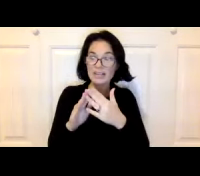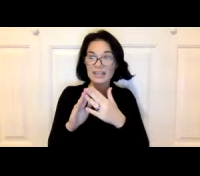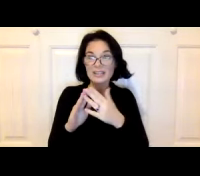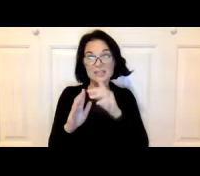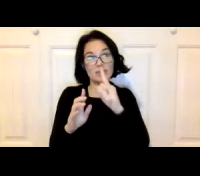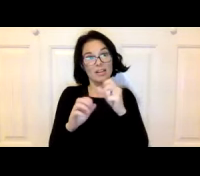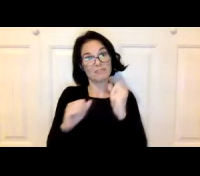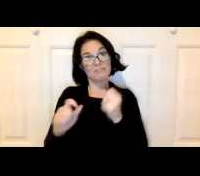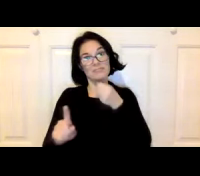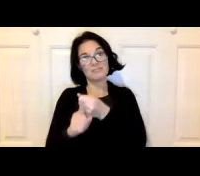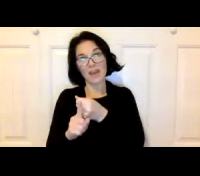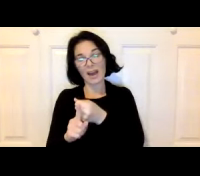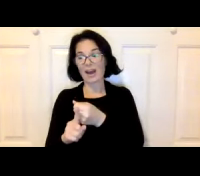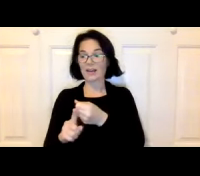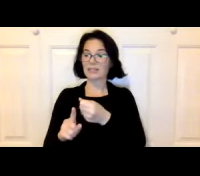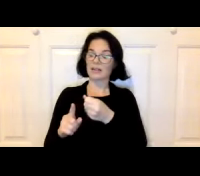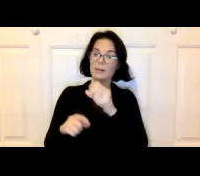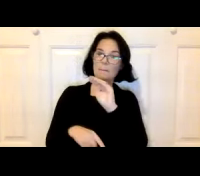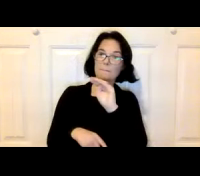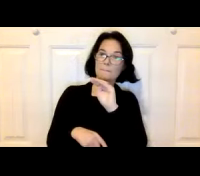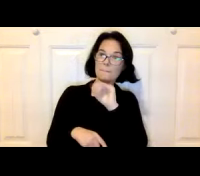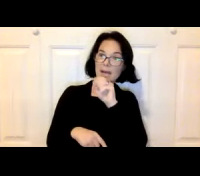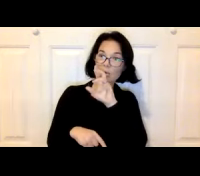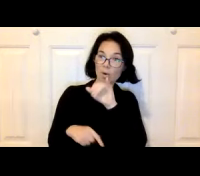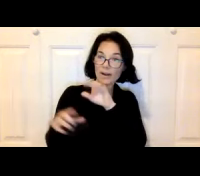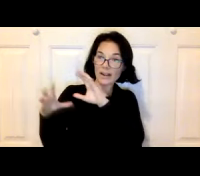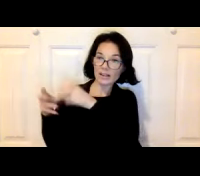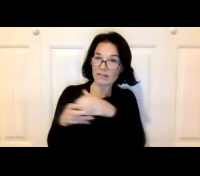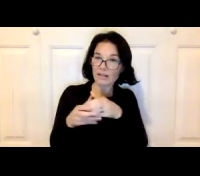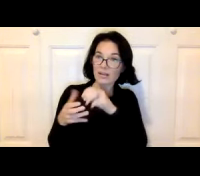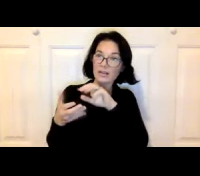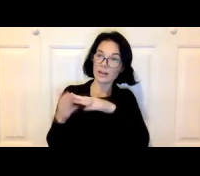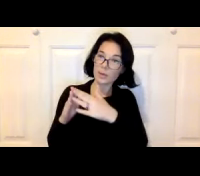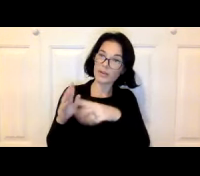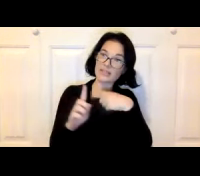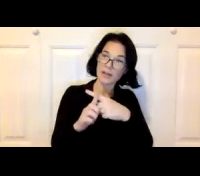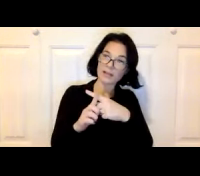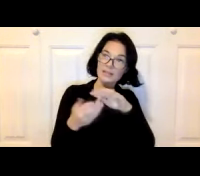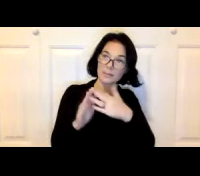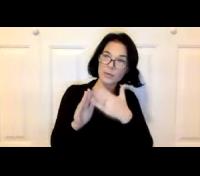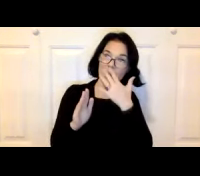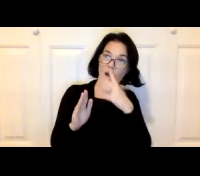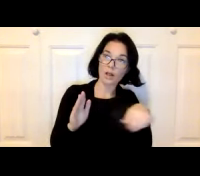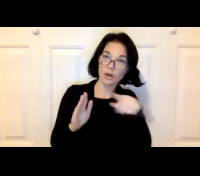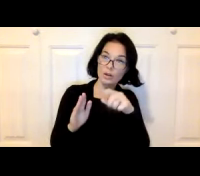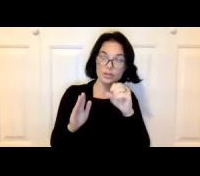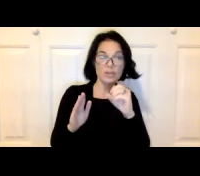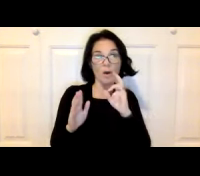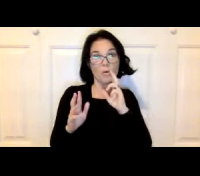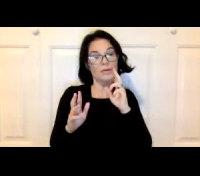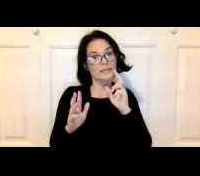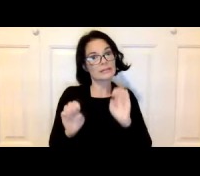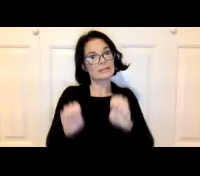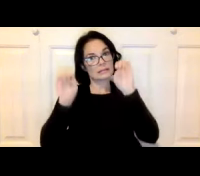is required. And so here in the red, you can see the accelerated process. And